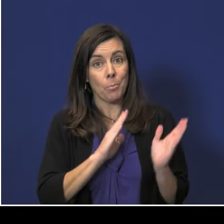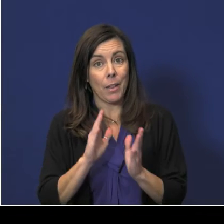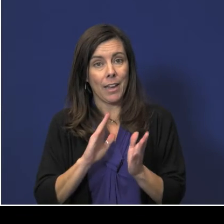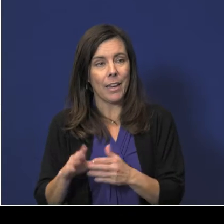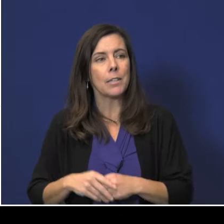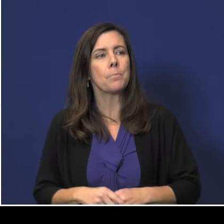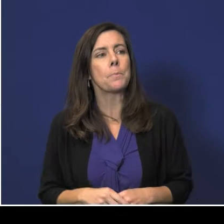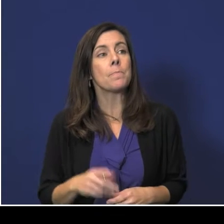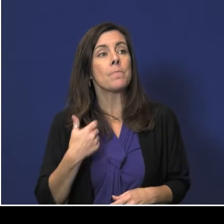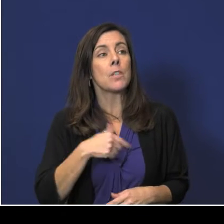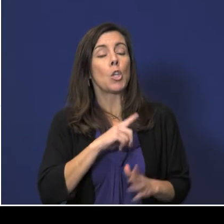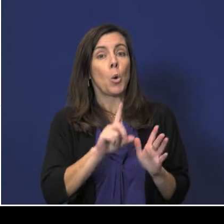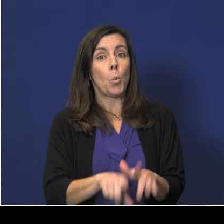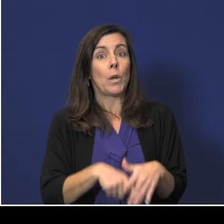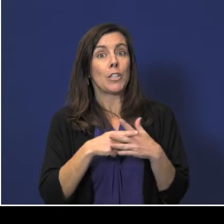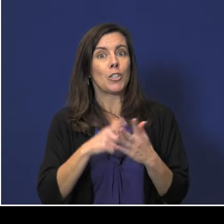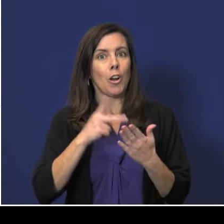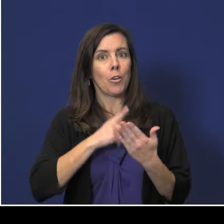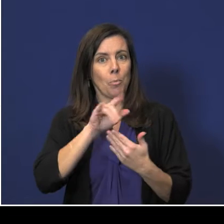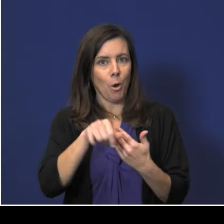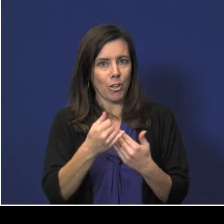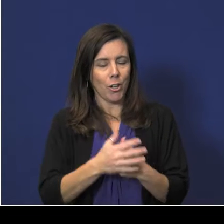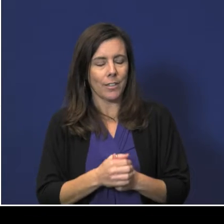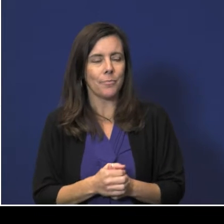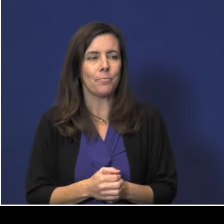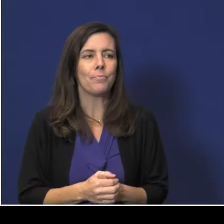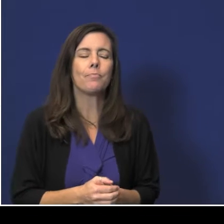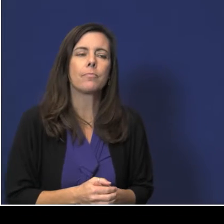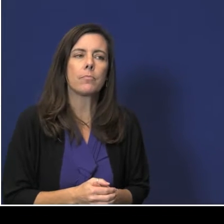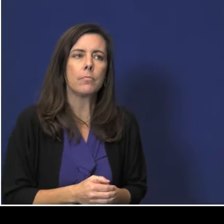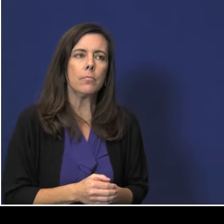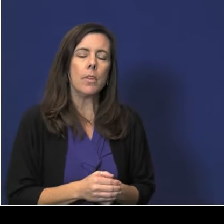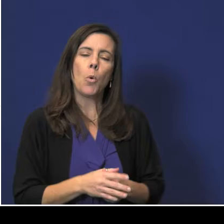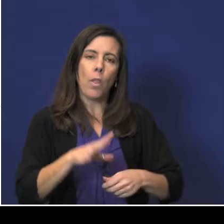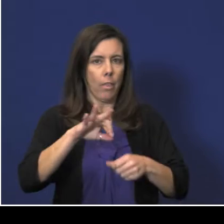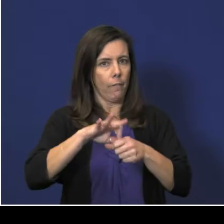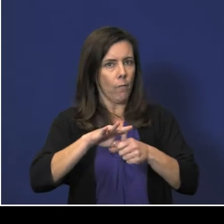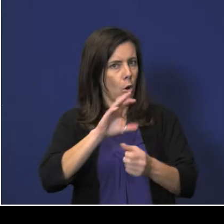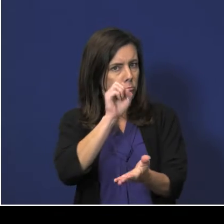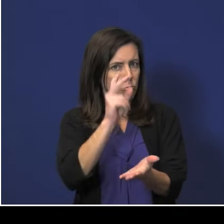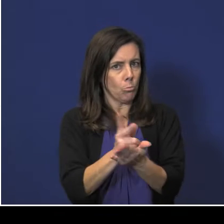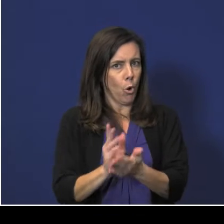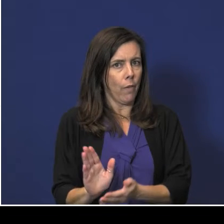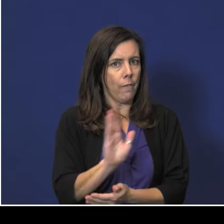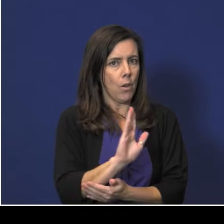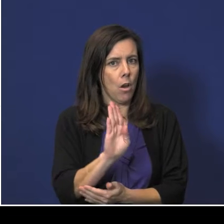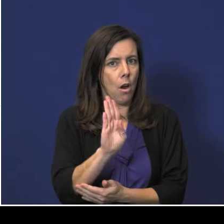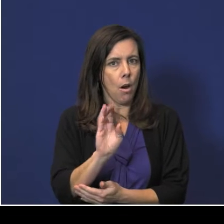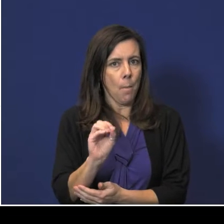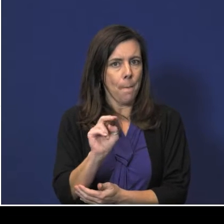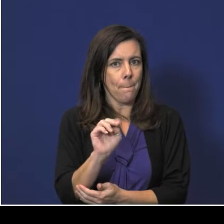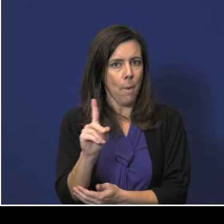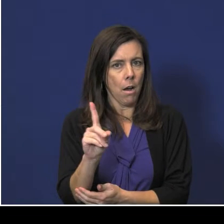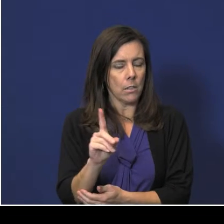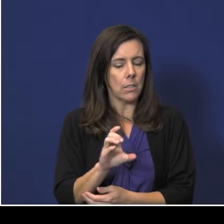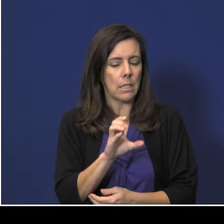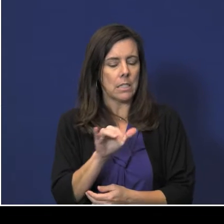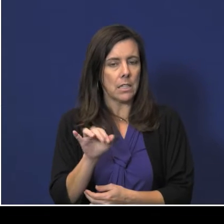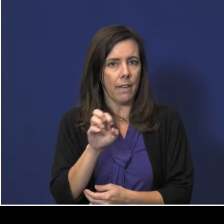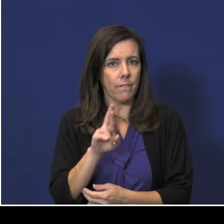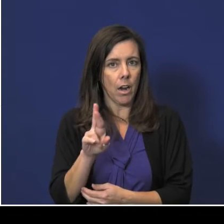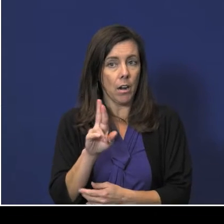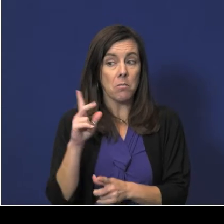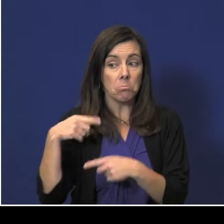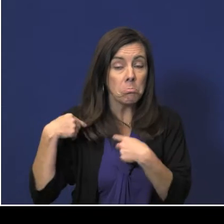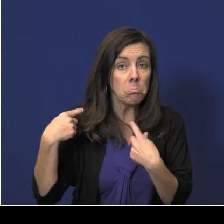When we started this project and when the voters went out and approved your bond, Cy-Fair had come a long way.